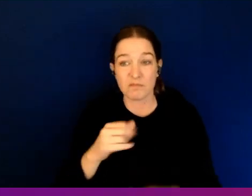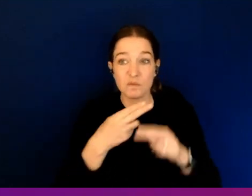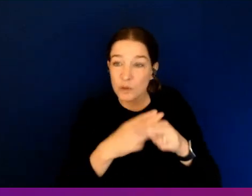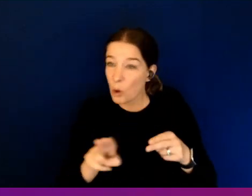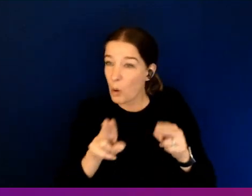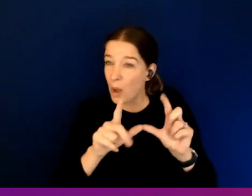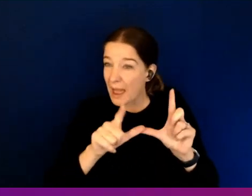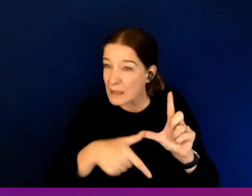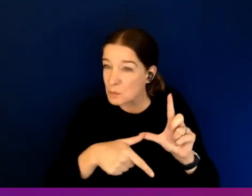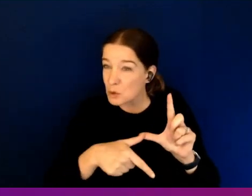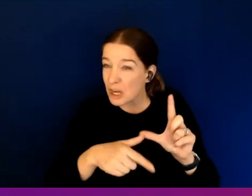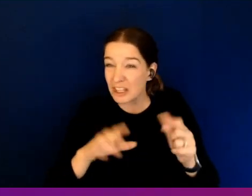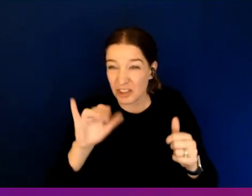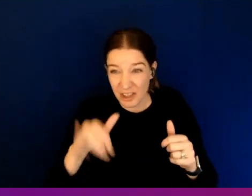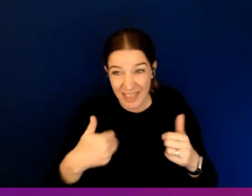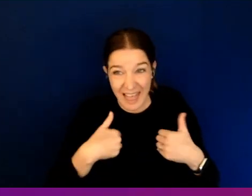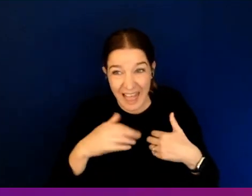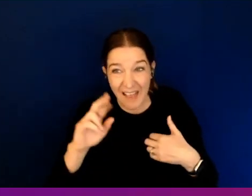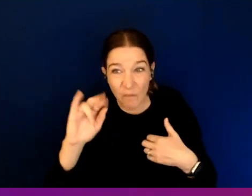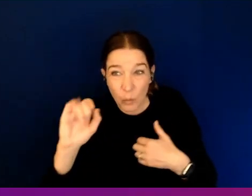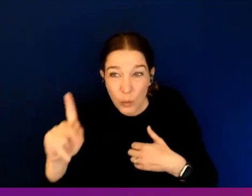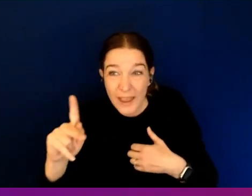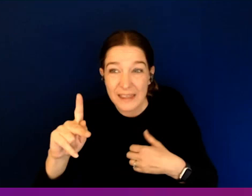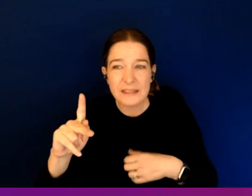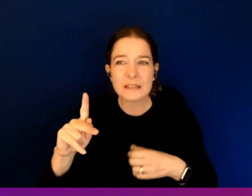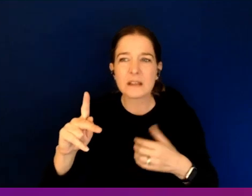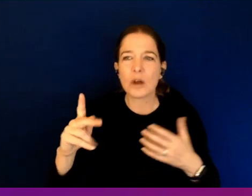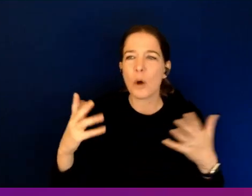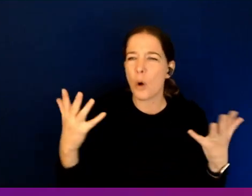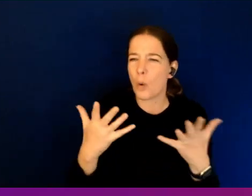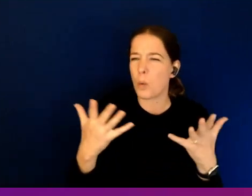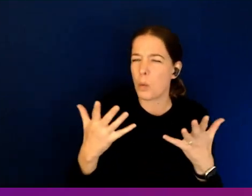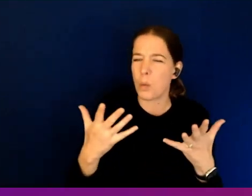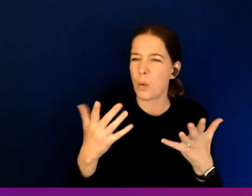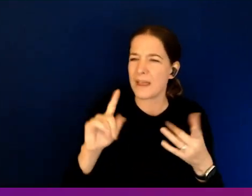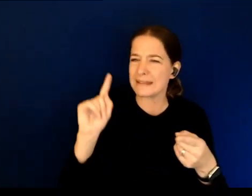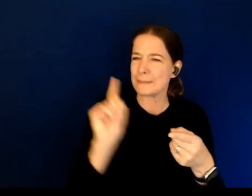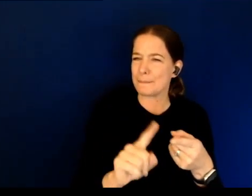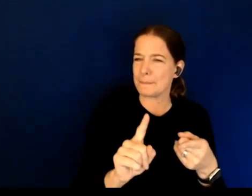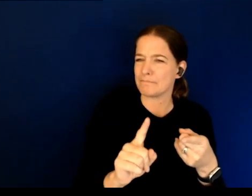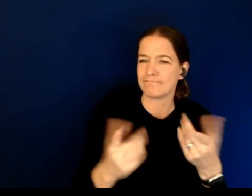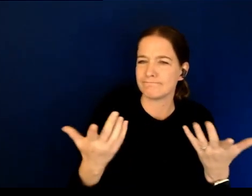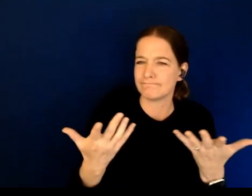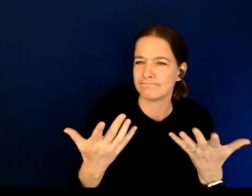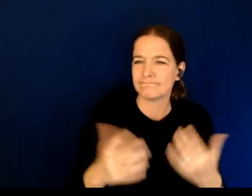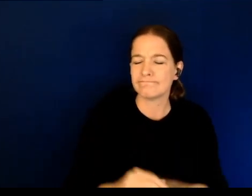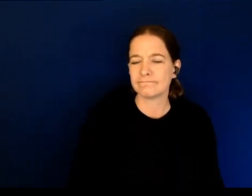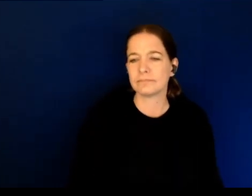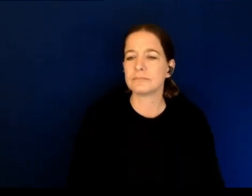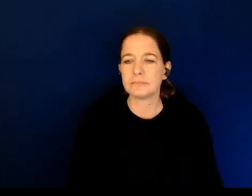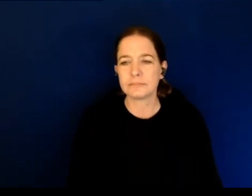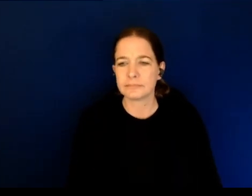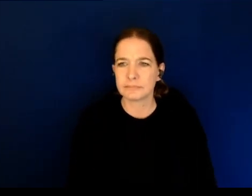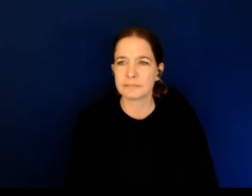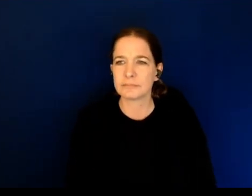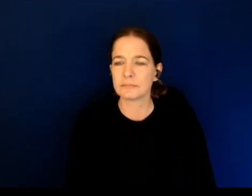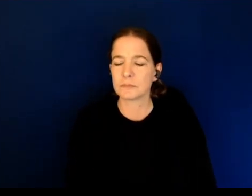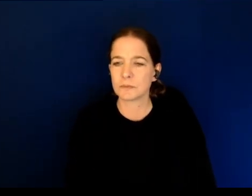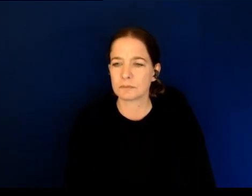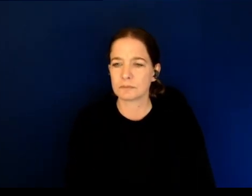short expiration times carry any risk, mitigating control? Thanks for that, Justin. Very good question.